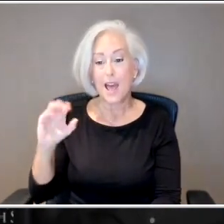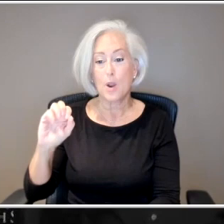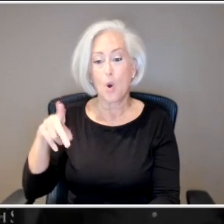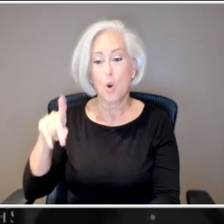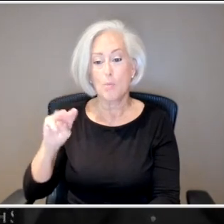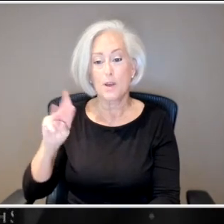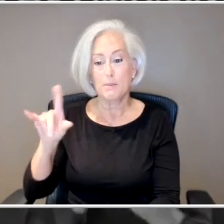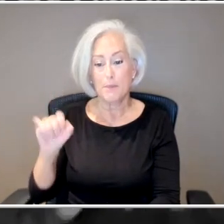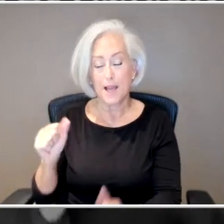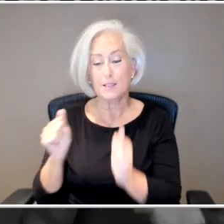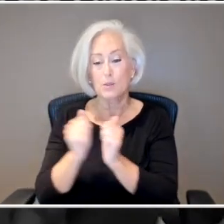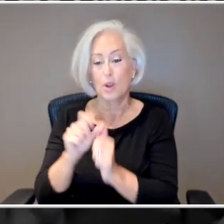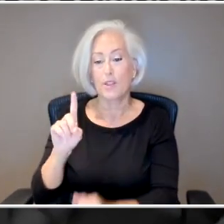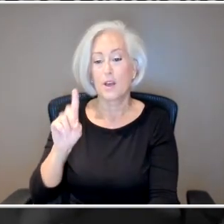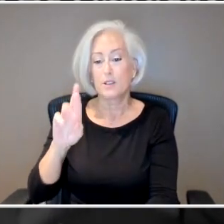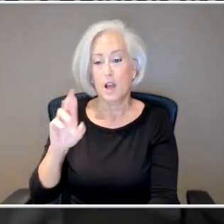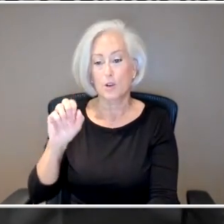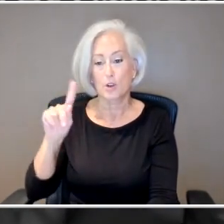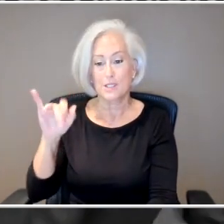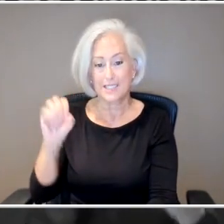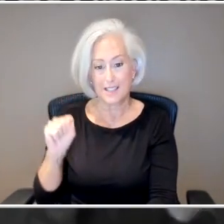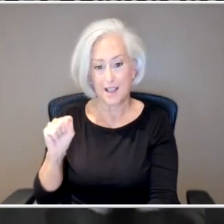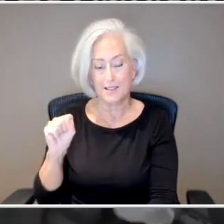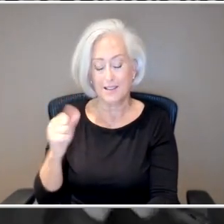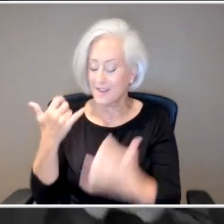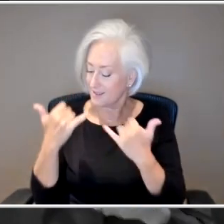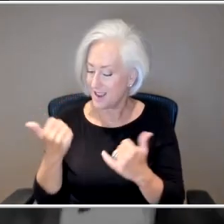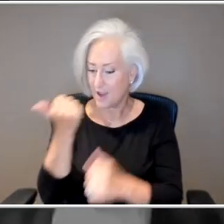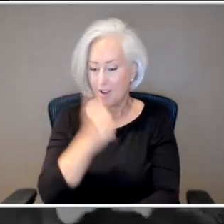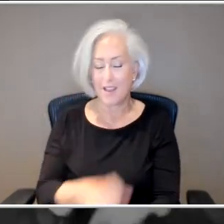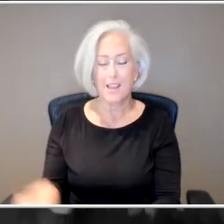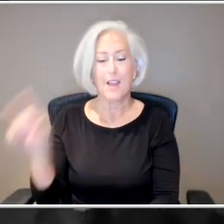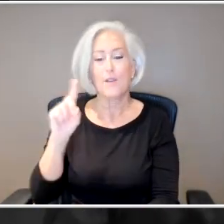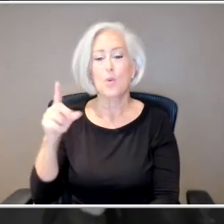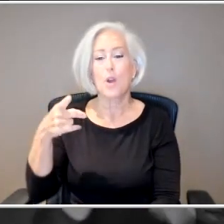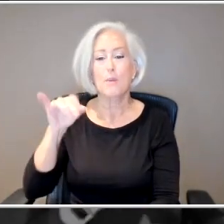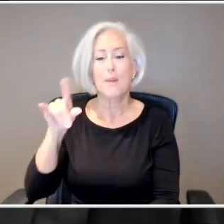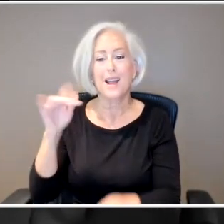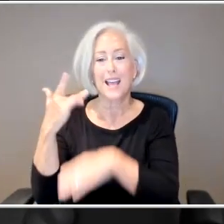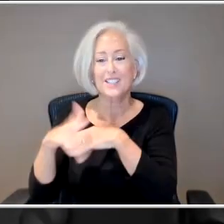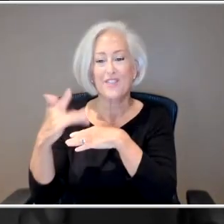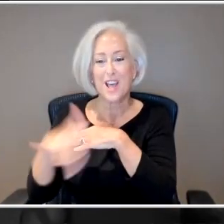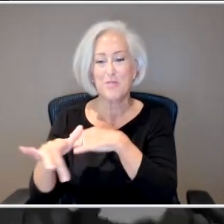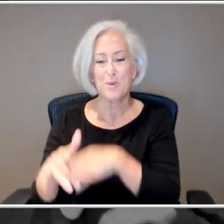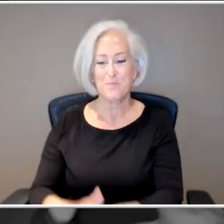with Dr. Stites podcast. Now everywhere podcasts are available.